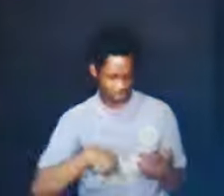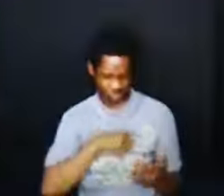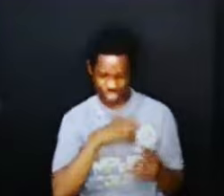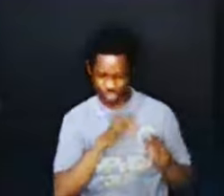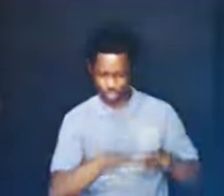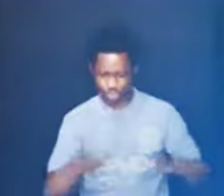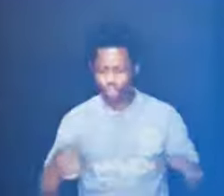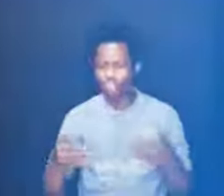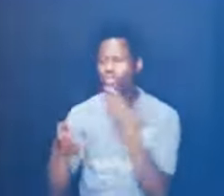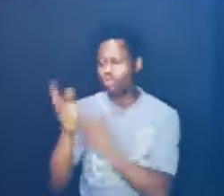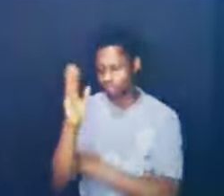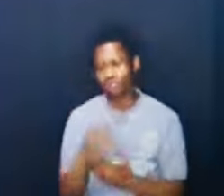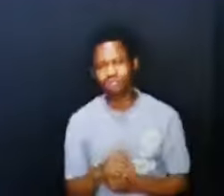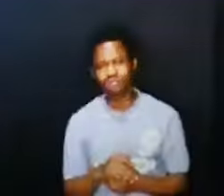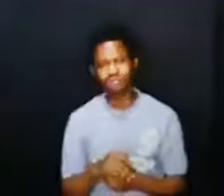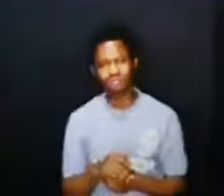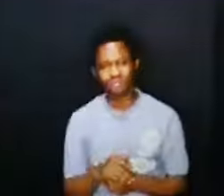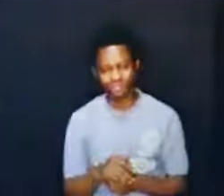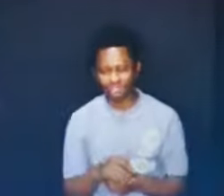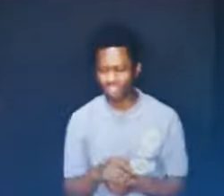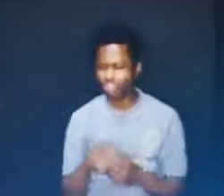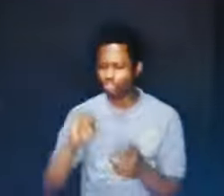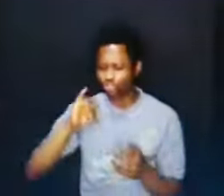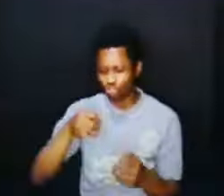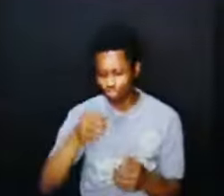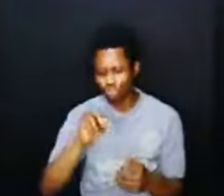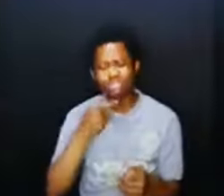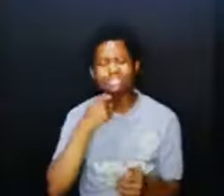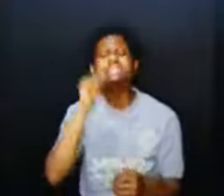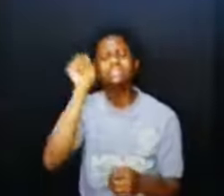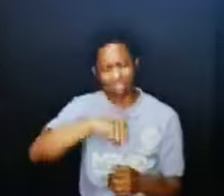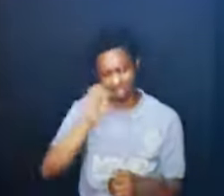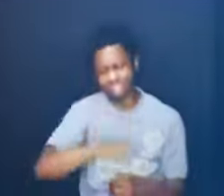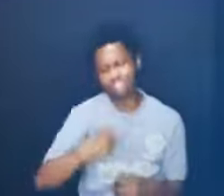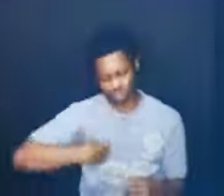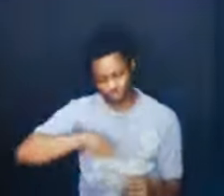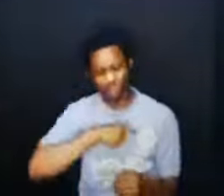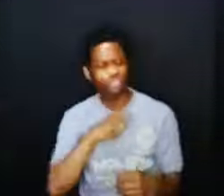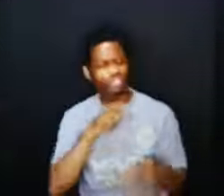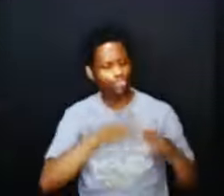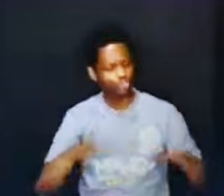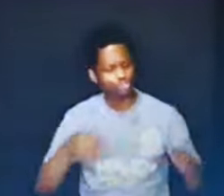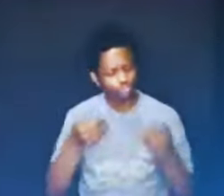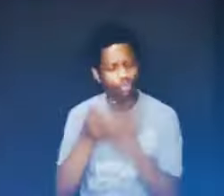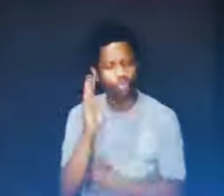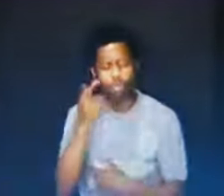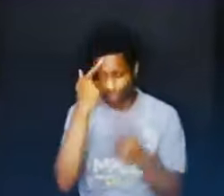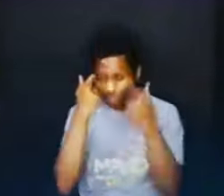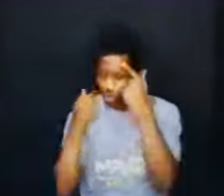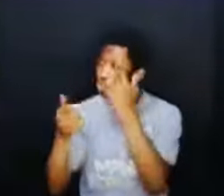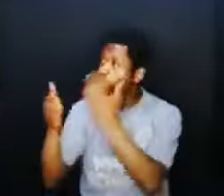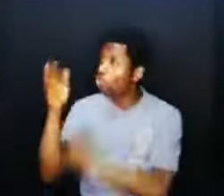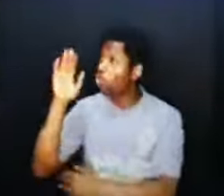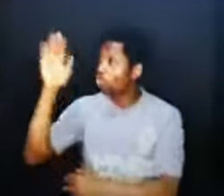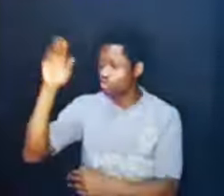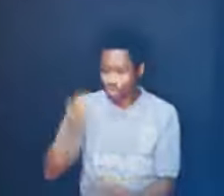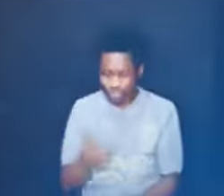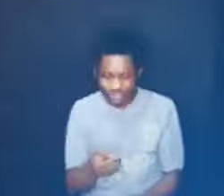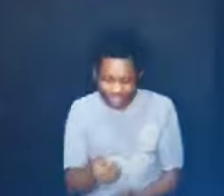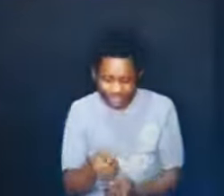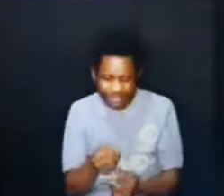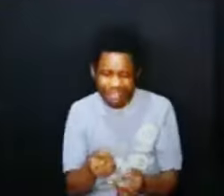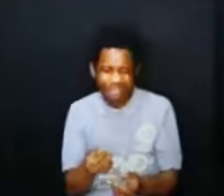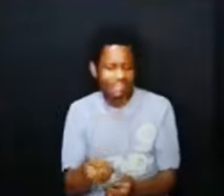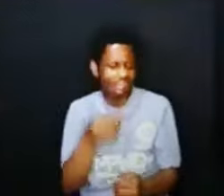says that yes, we are. Johannes say, "Ampa you, why? Because his seed remains in us." Then